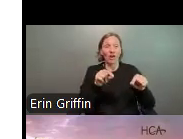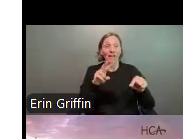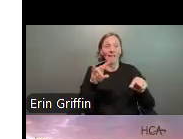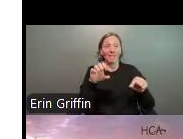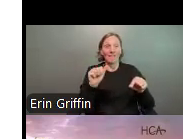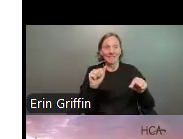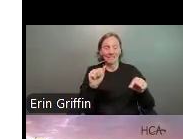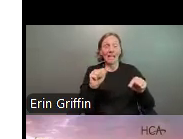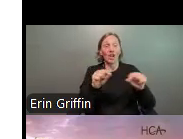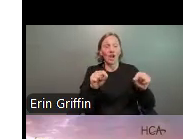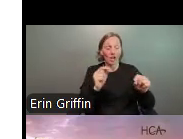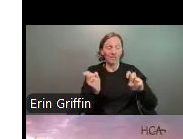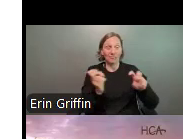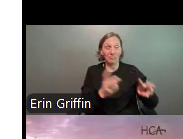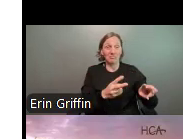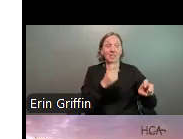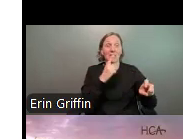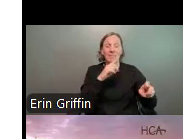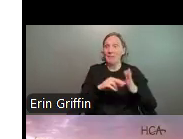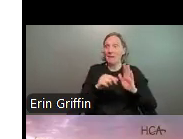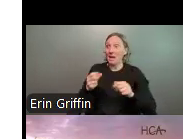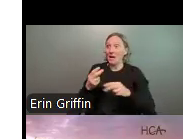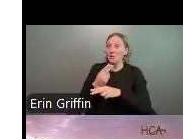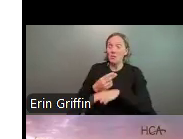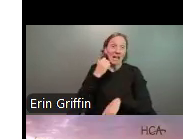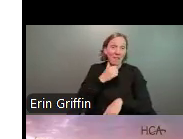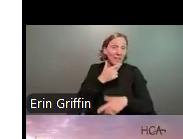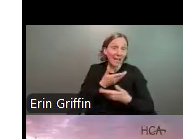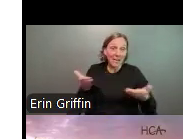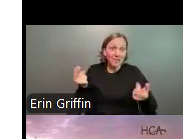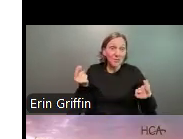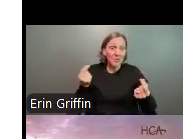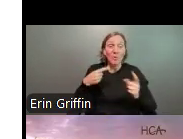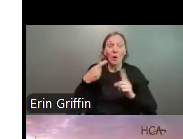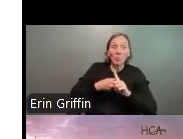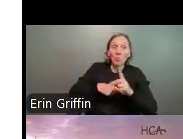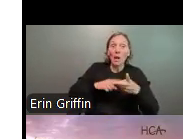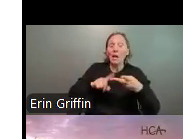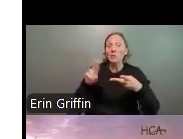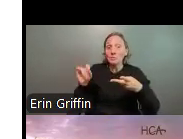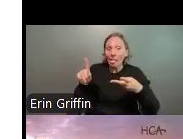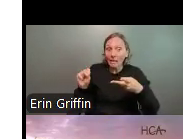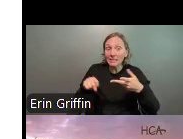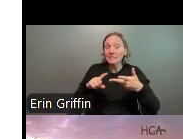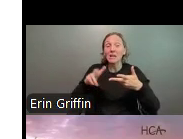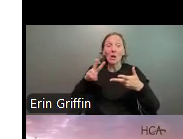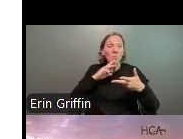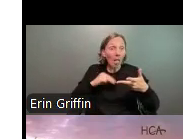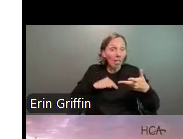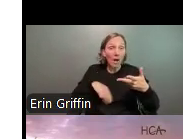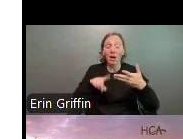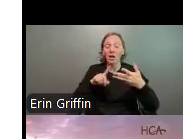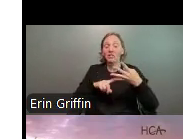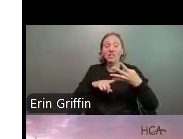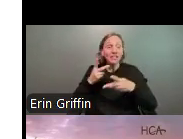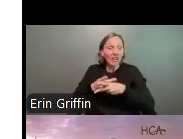Walmart, or for everyday needs like rent, utilities, childcare, phone bills, those kinds